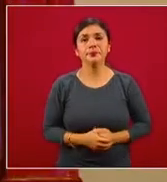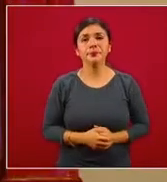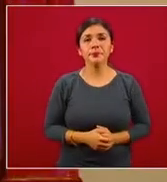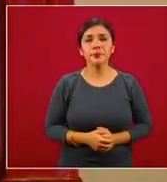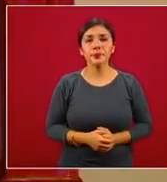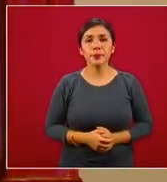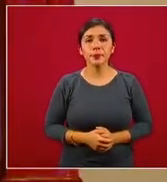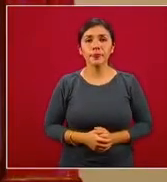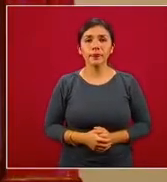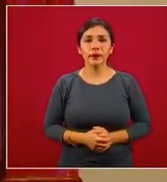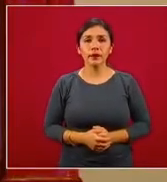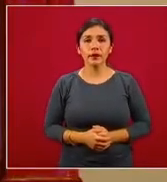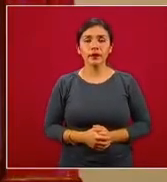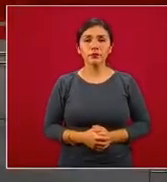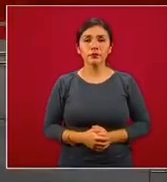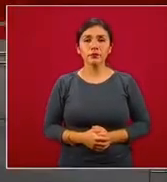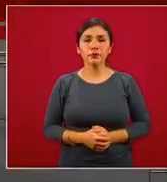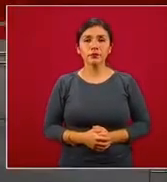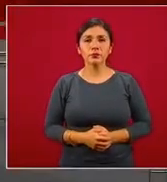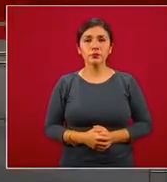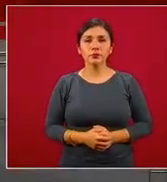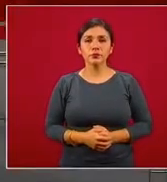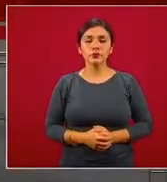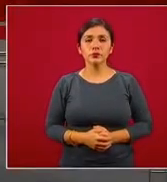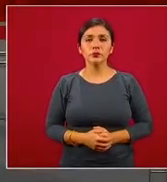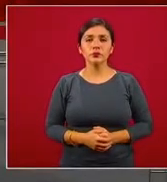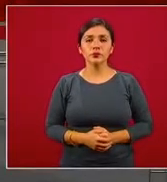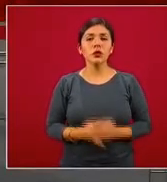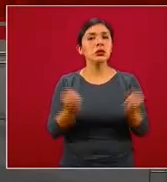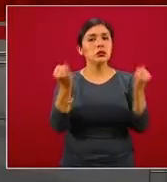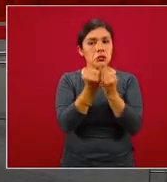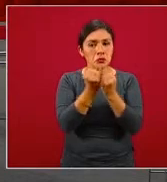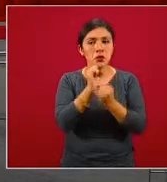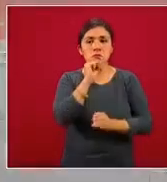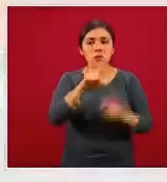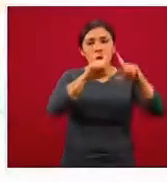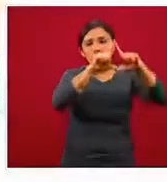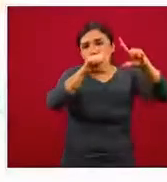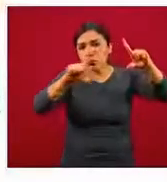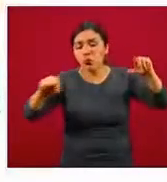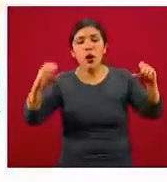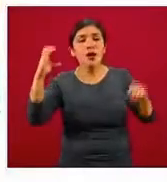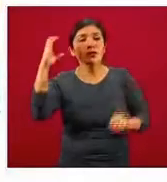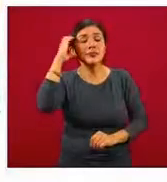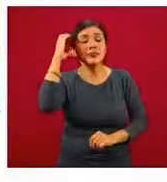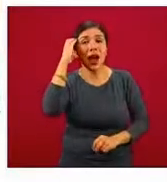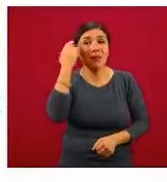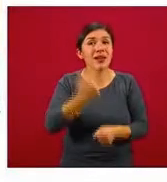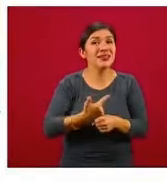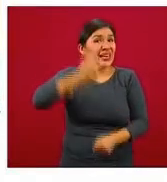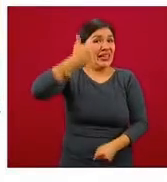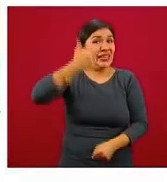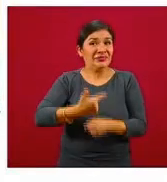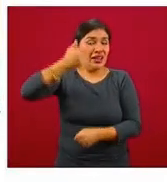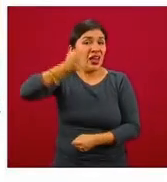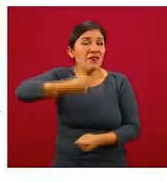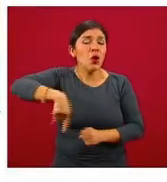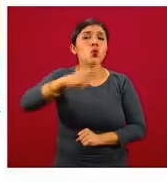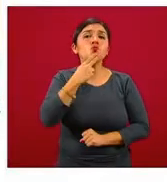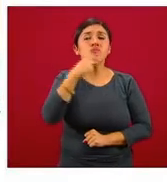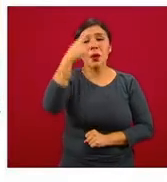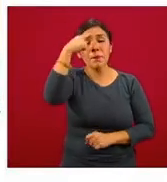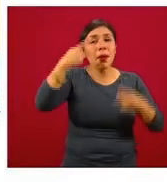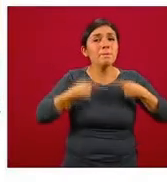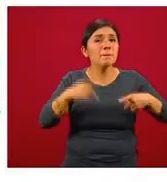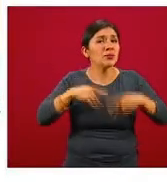information siguiente y is so última important. diapositiva On the vemos también next esta slide, we see the distribución, pero ahora same enfocadas a las distribution camas focused críticas, on critically aquellas que se ill utilizan para patients. atender a